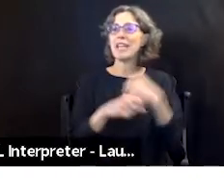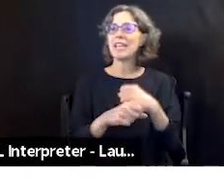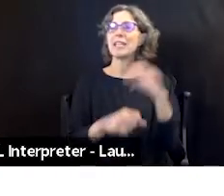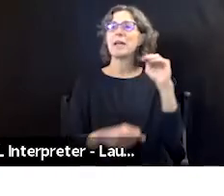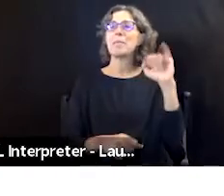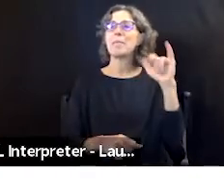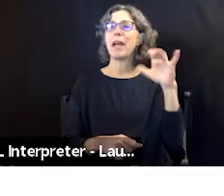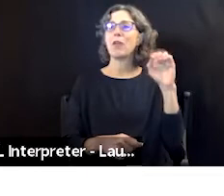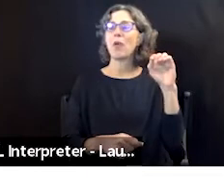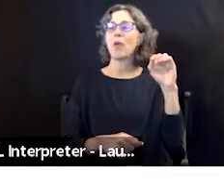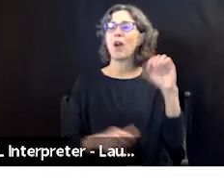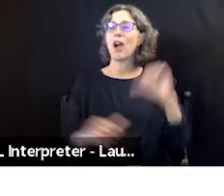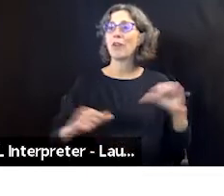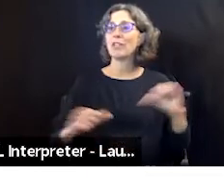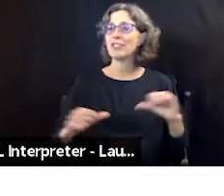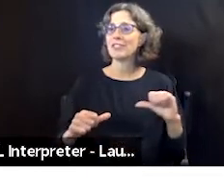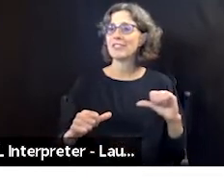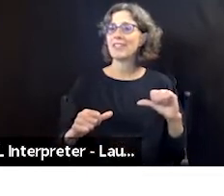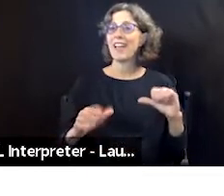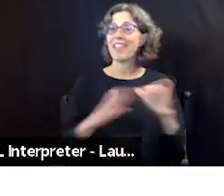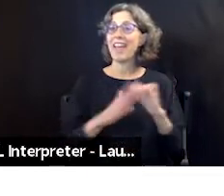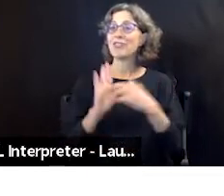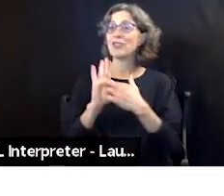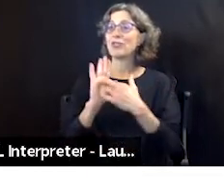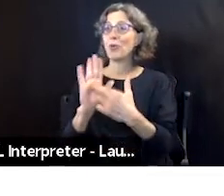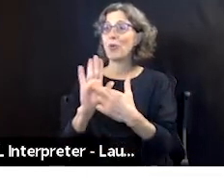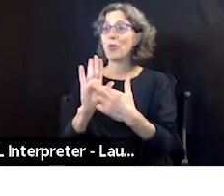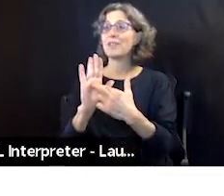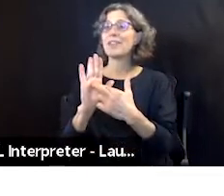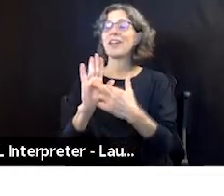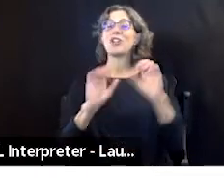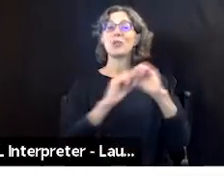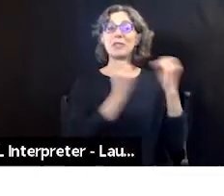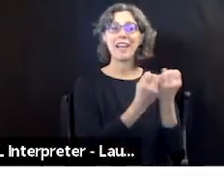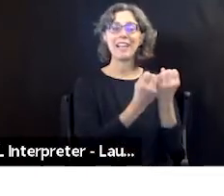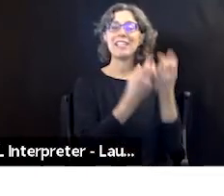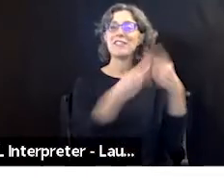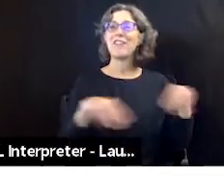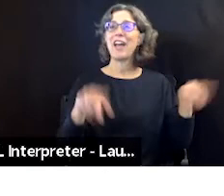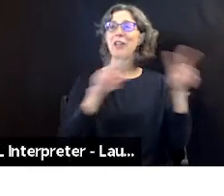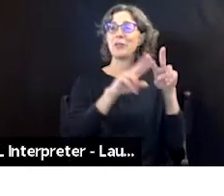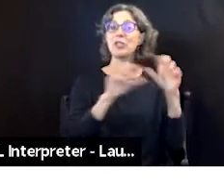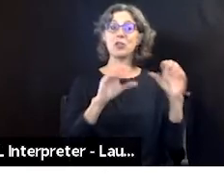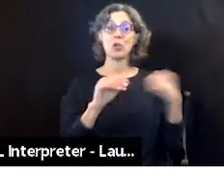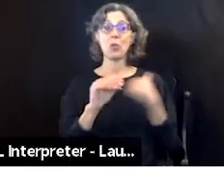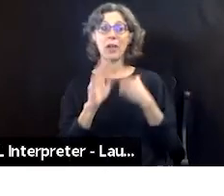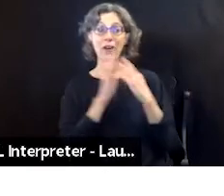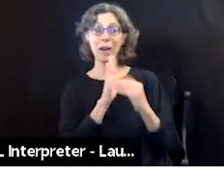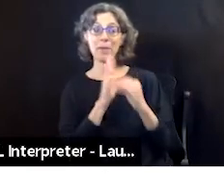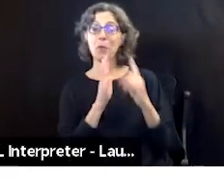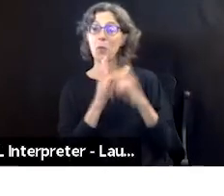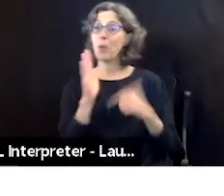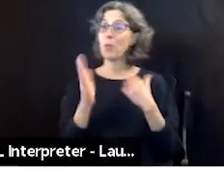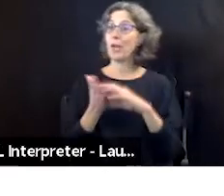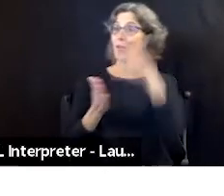because microaggressions reflect societal values, right? Mm-hmm. So we're just mimicking what we're taught mm-hmm.